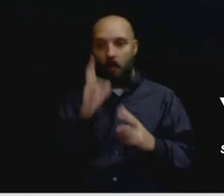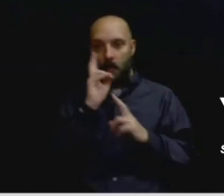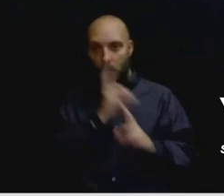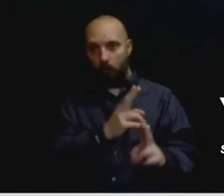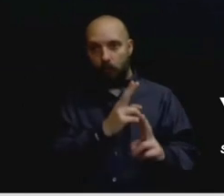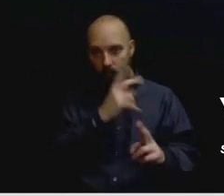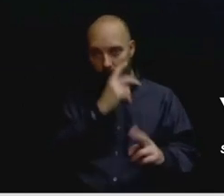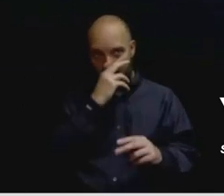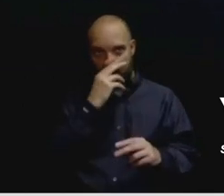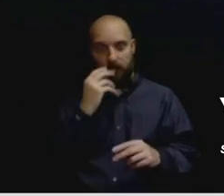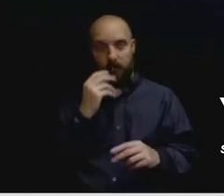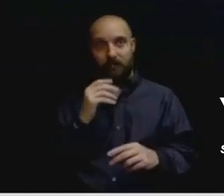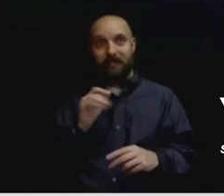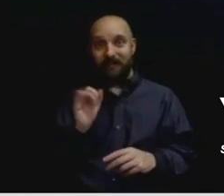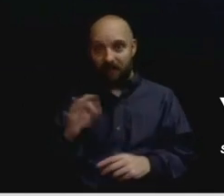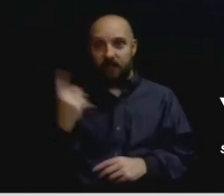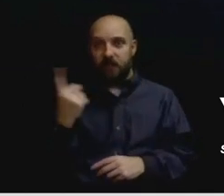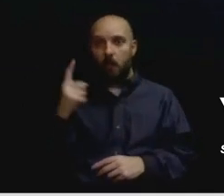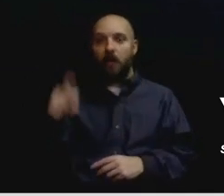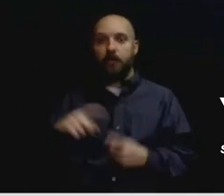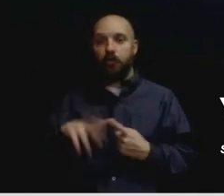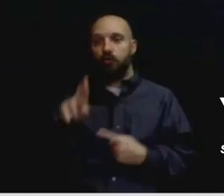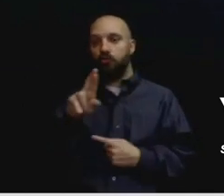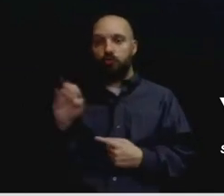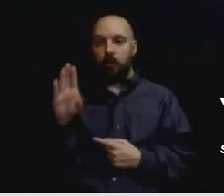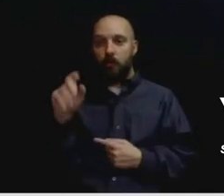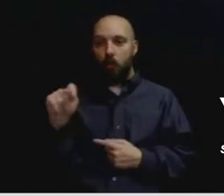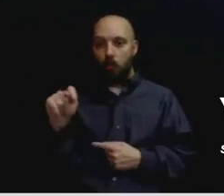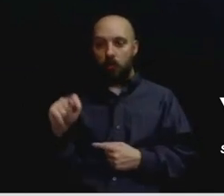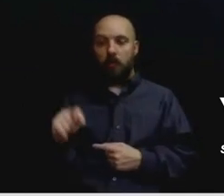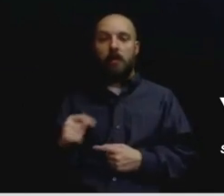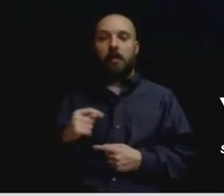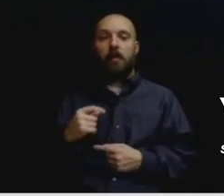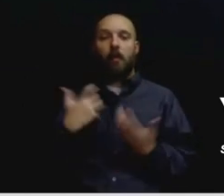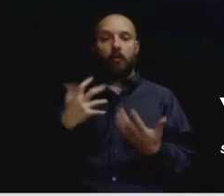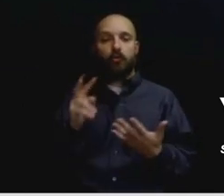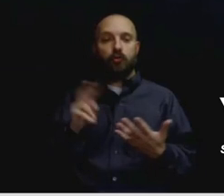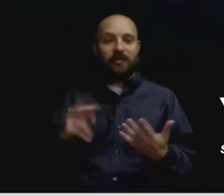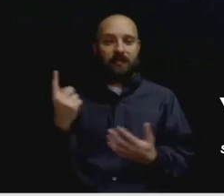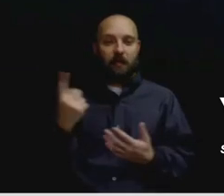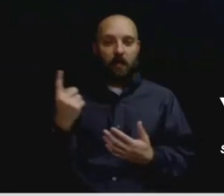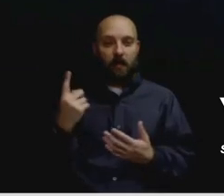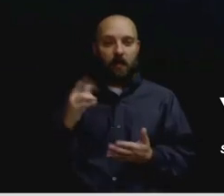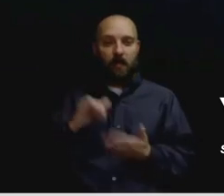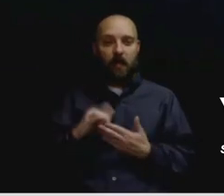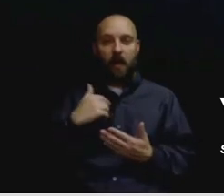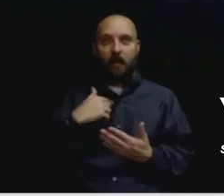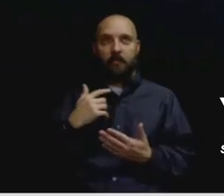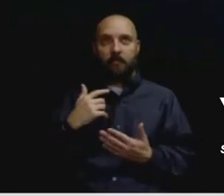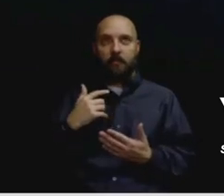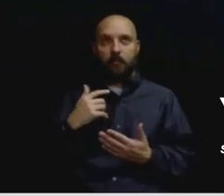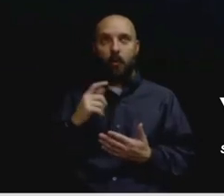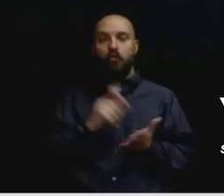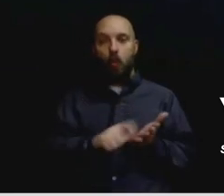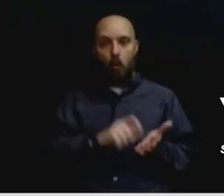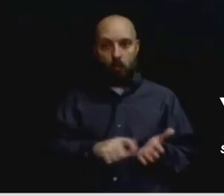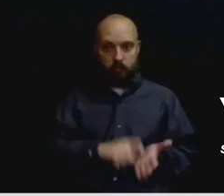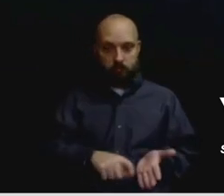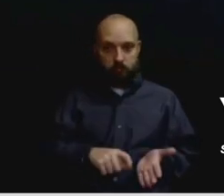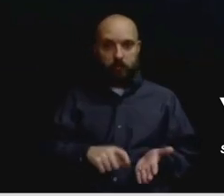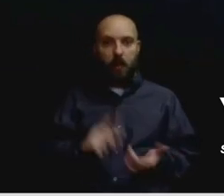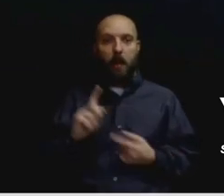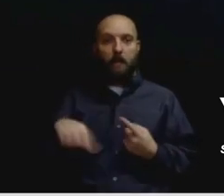honor if somebody needs to reboot. I want to read something that I read or that I wrote